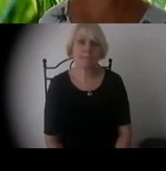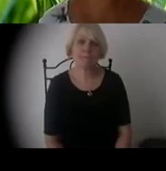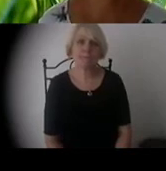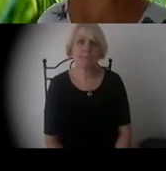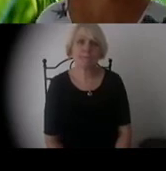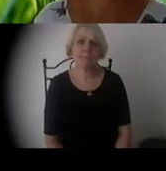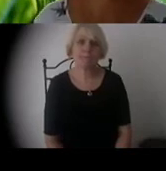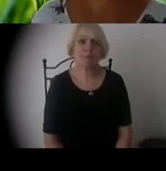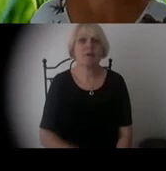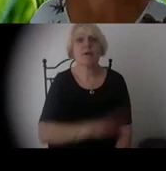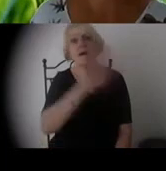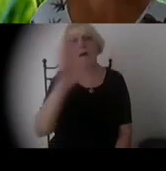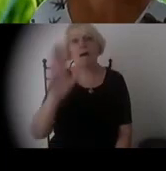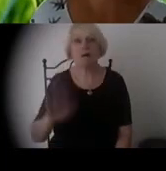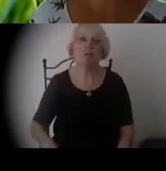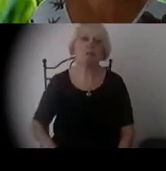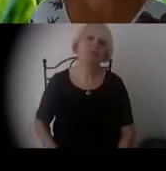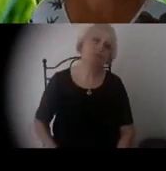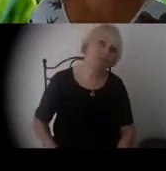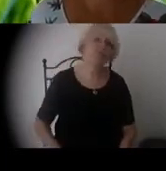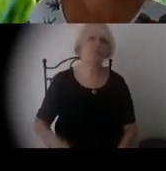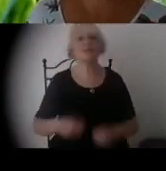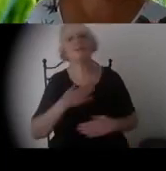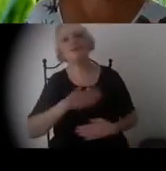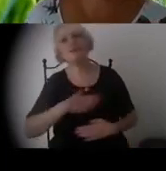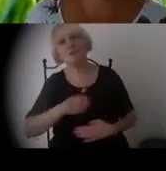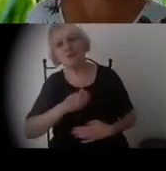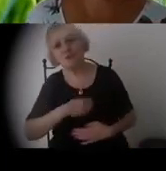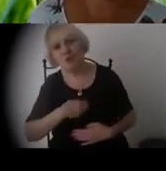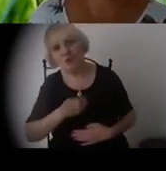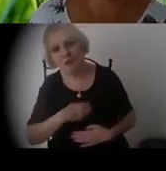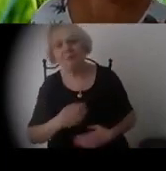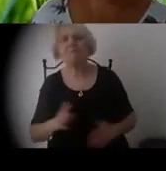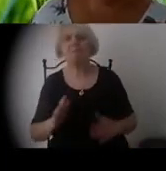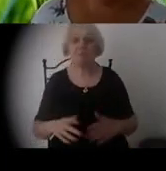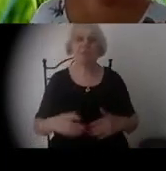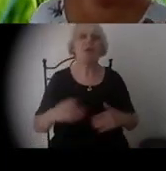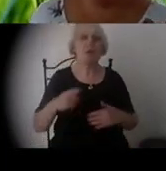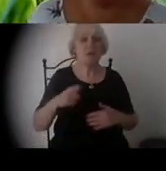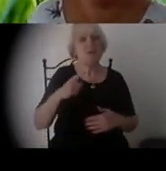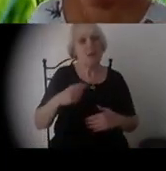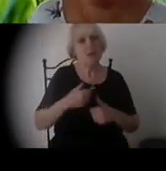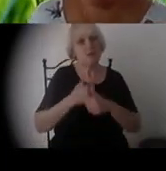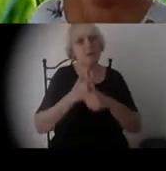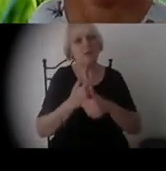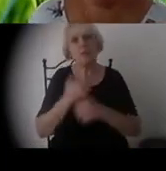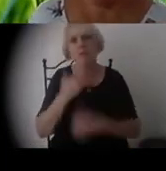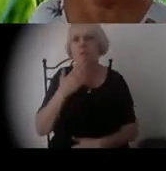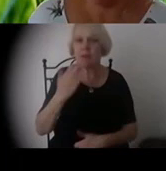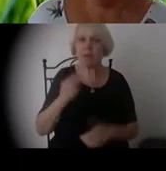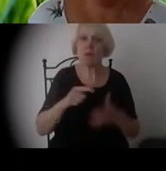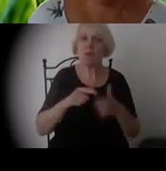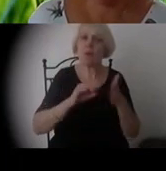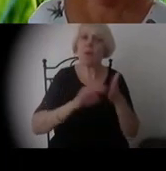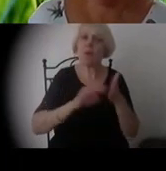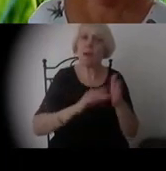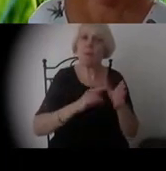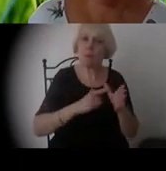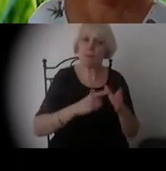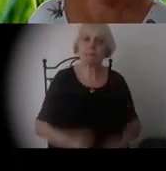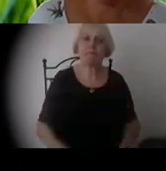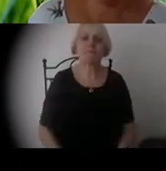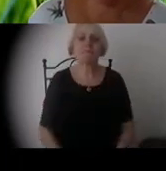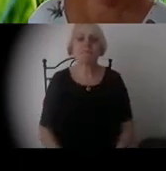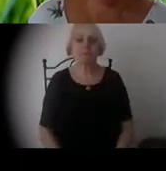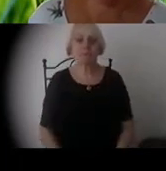Hi, sorry, just trying to unmute myself at the same time. So thanks, that was really helpful. And I think it's really important to